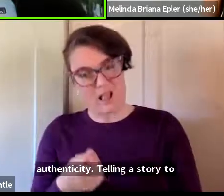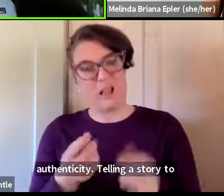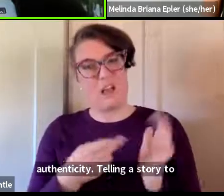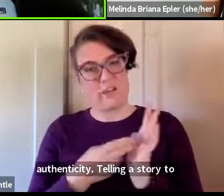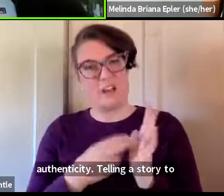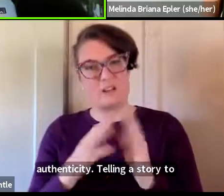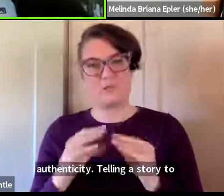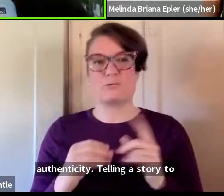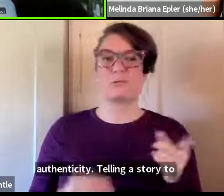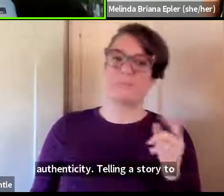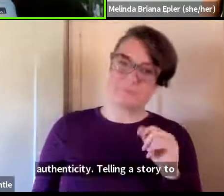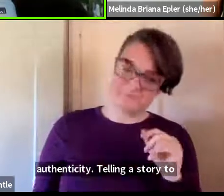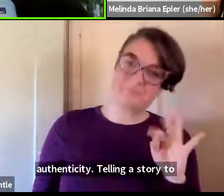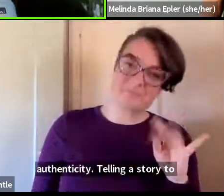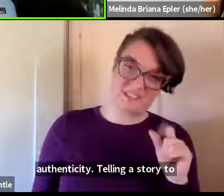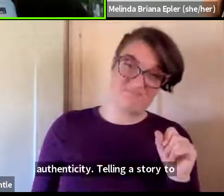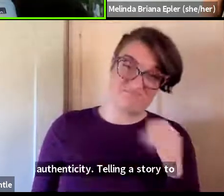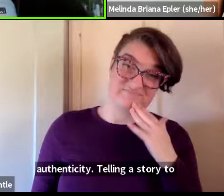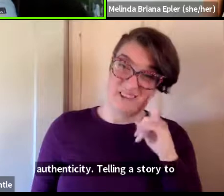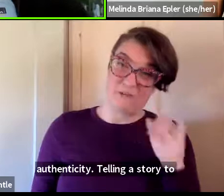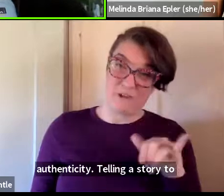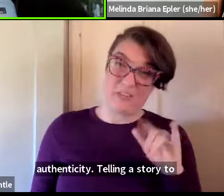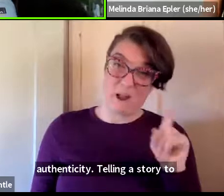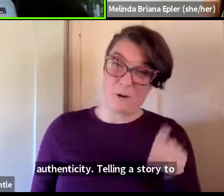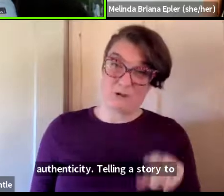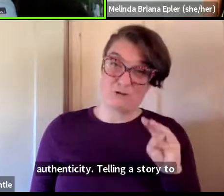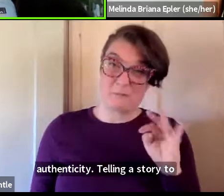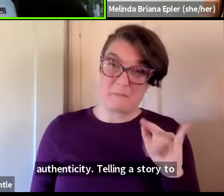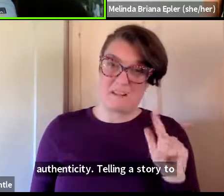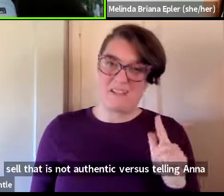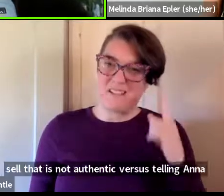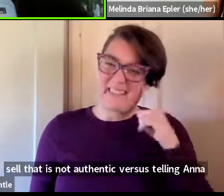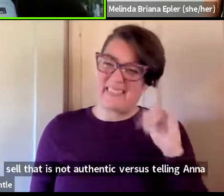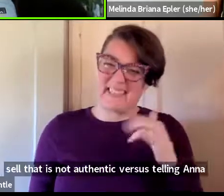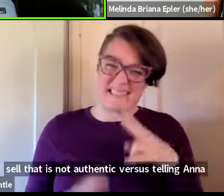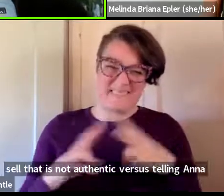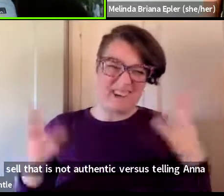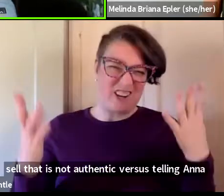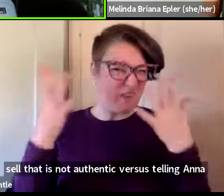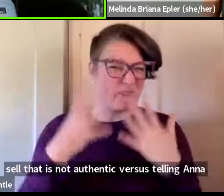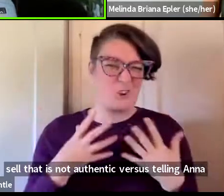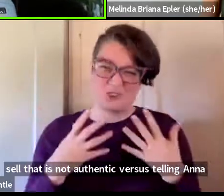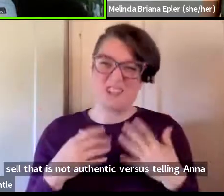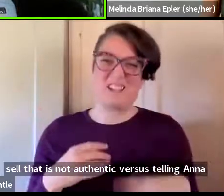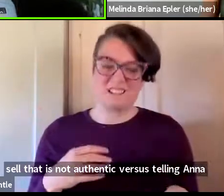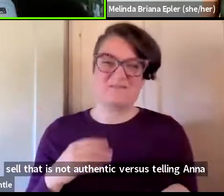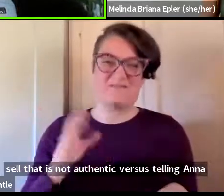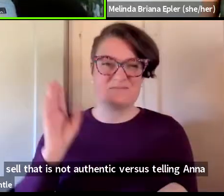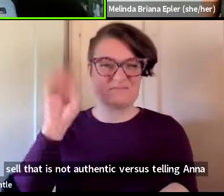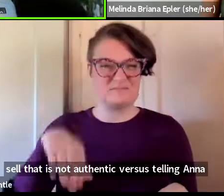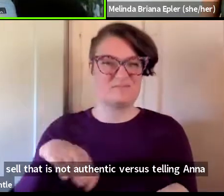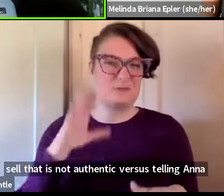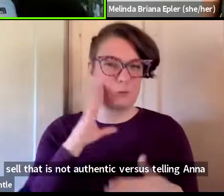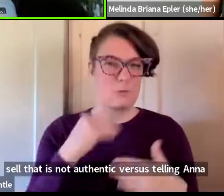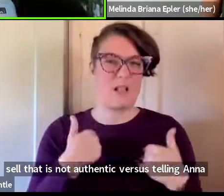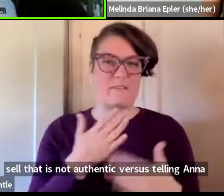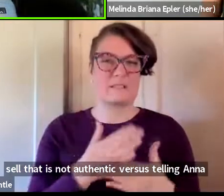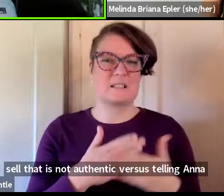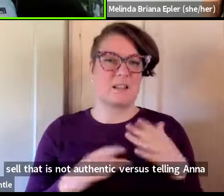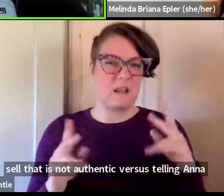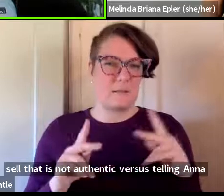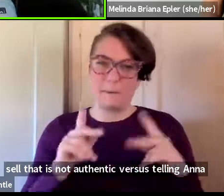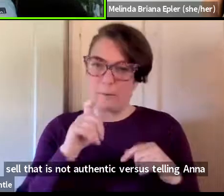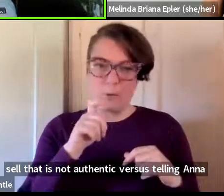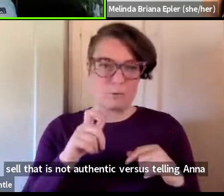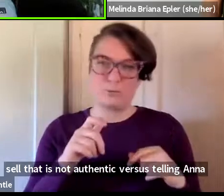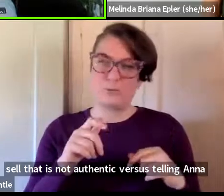think that, and thank you for that question, Michael. I think that that is very unfortunate. I mean, there are going to be some people who are going to operate